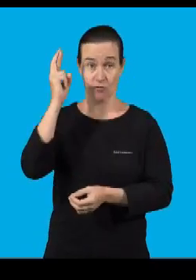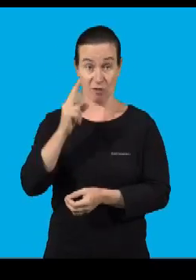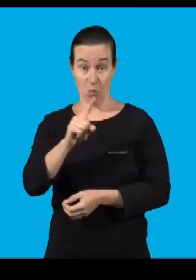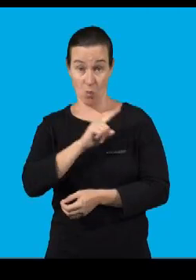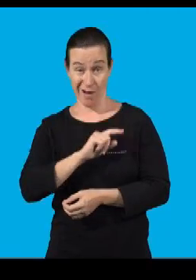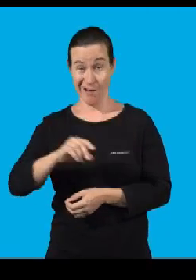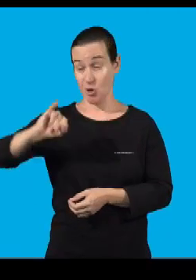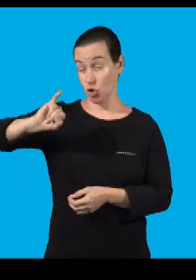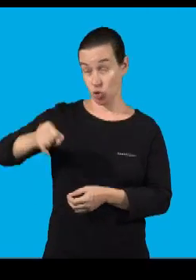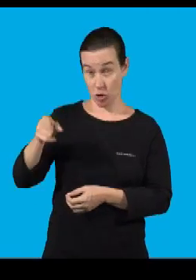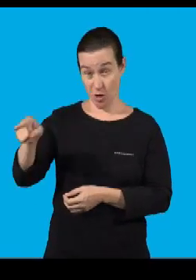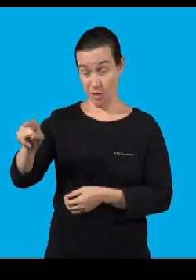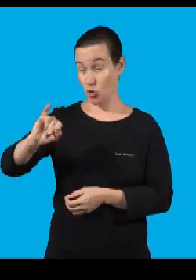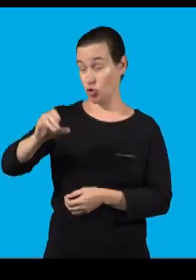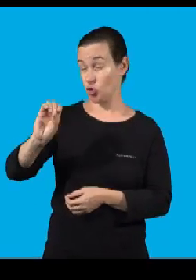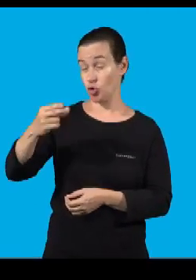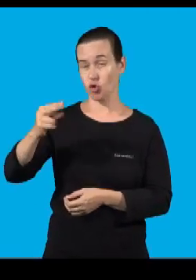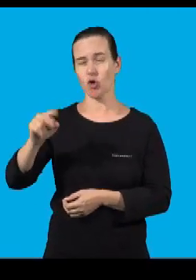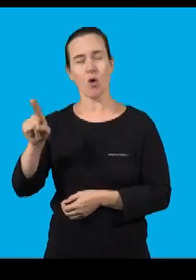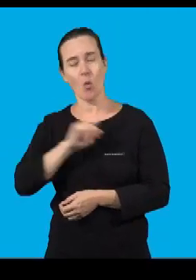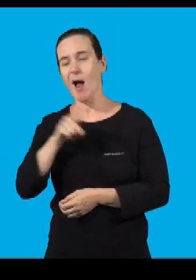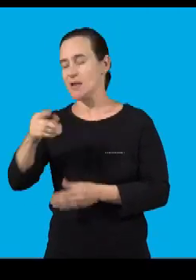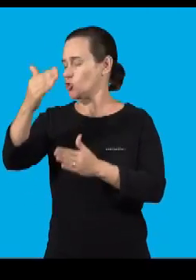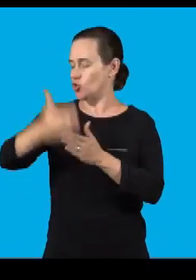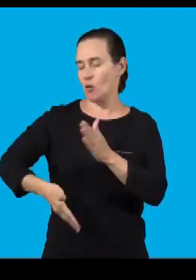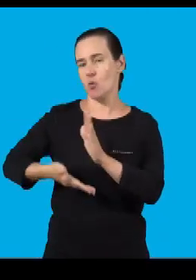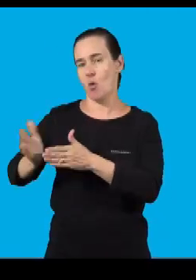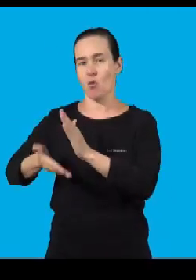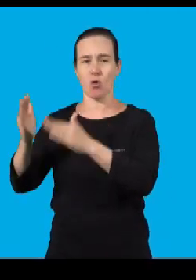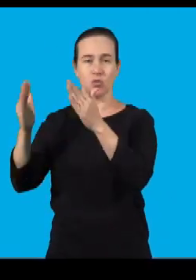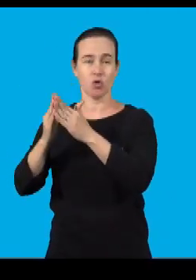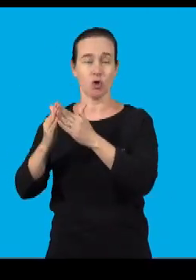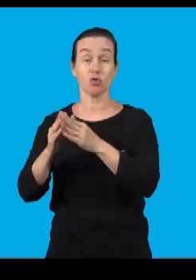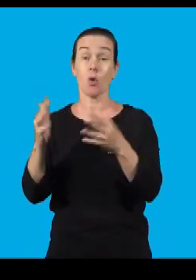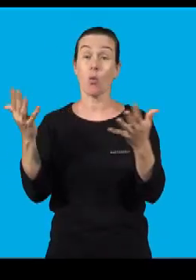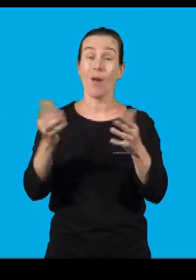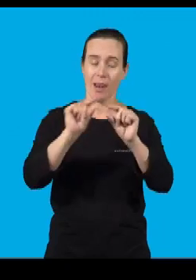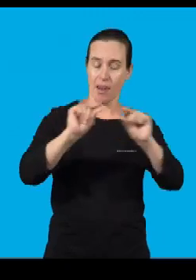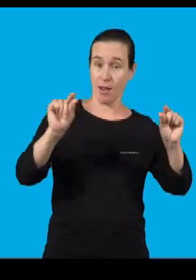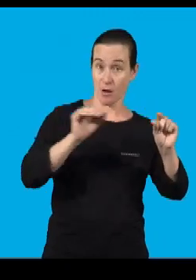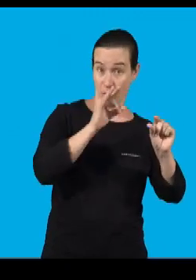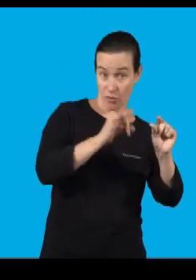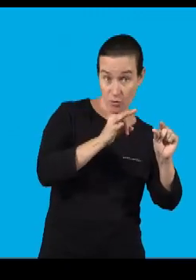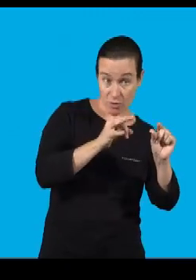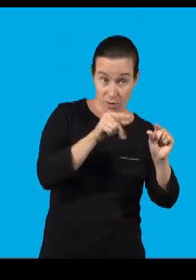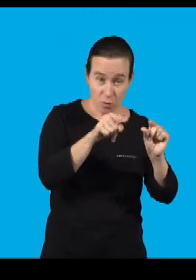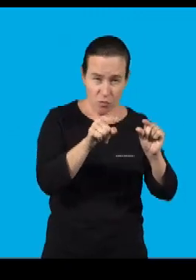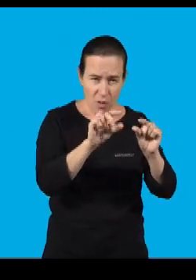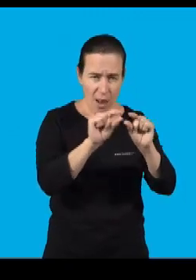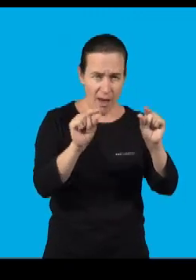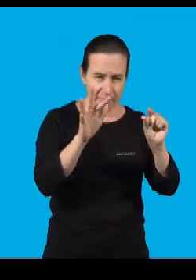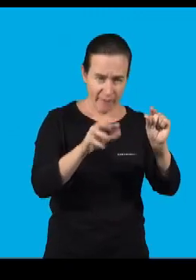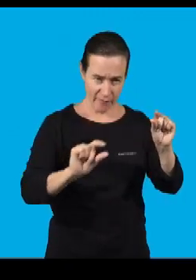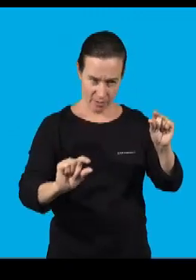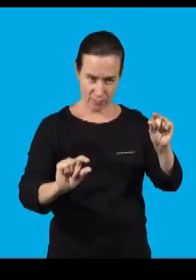John Khumalo has stopped going to church. And it says you need to go to line 13. So this is line 15 here. So